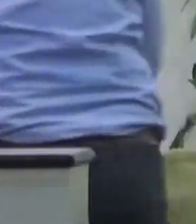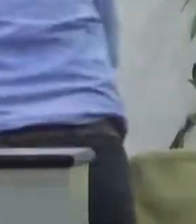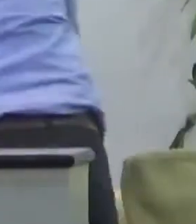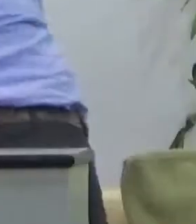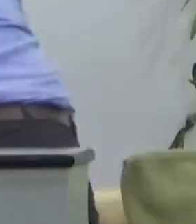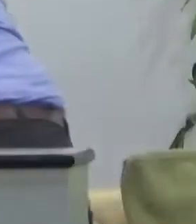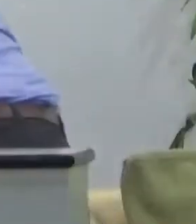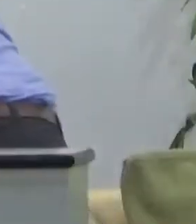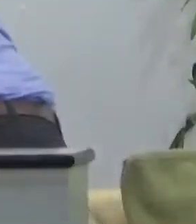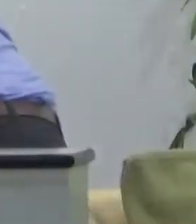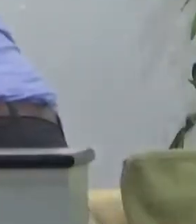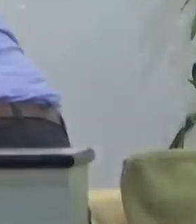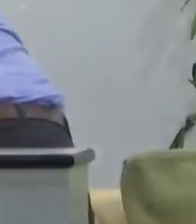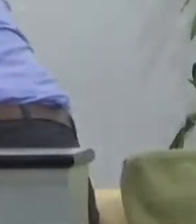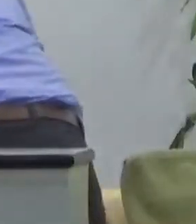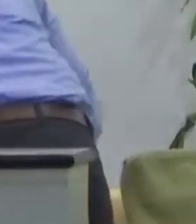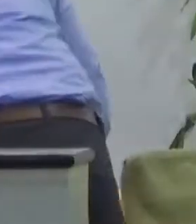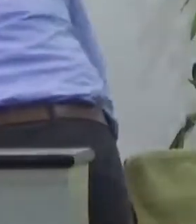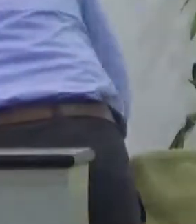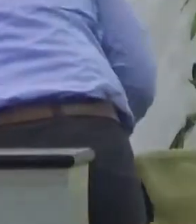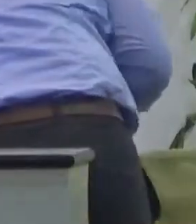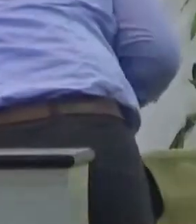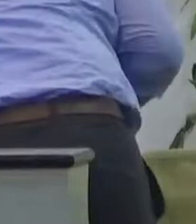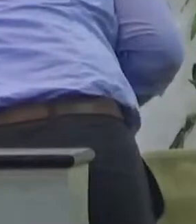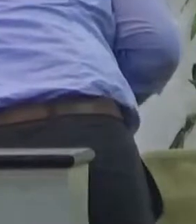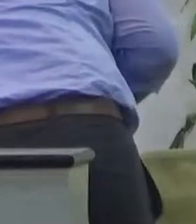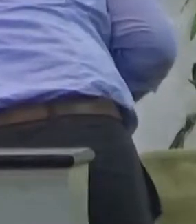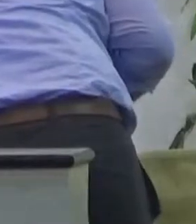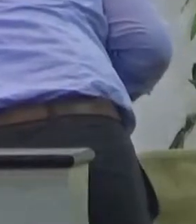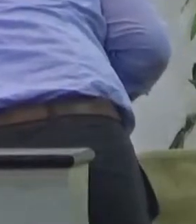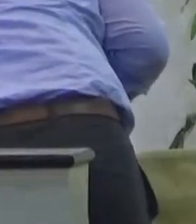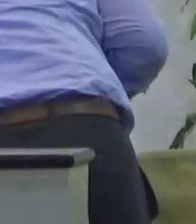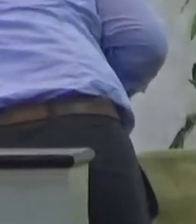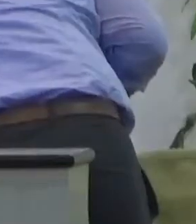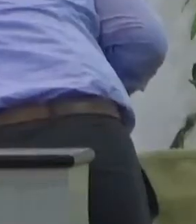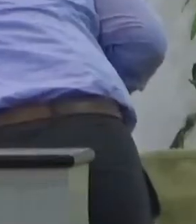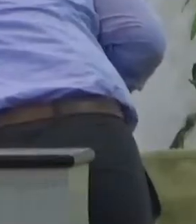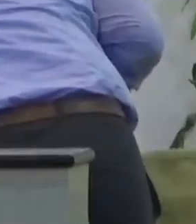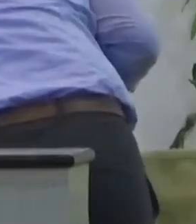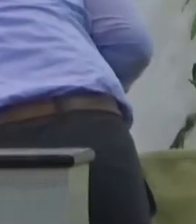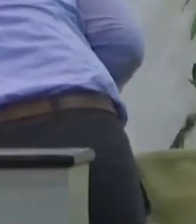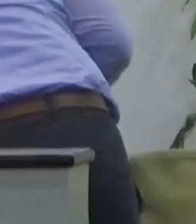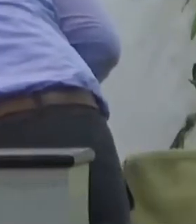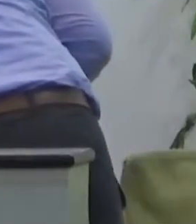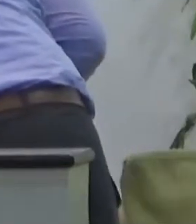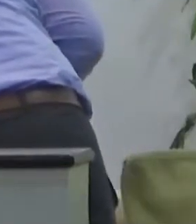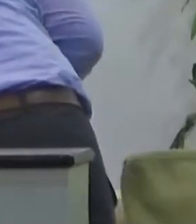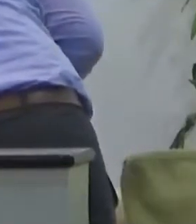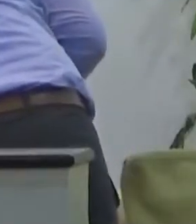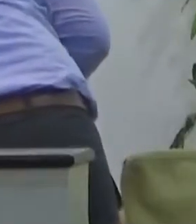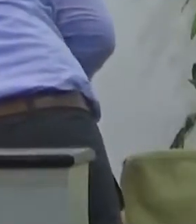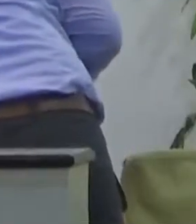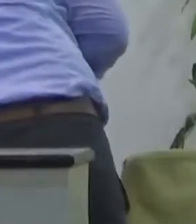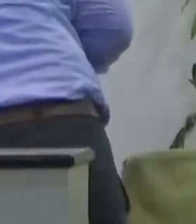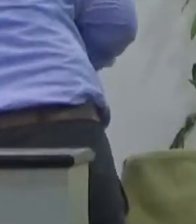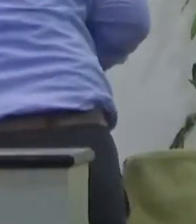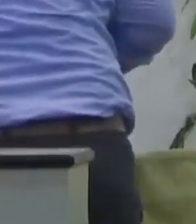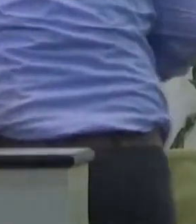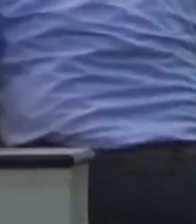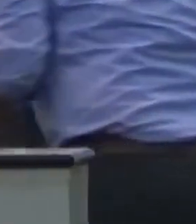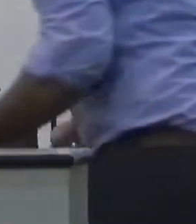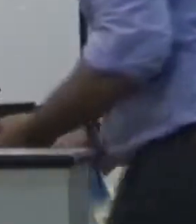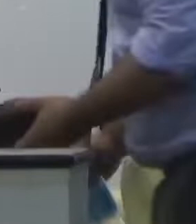Thank you so much, Pastor. It's a privilege and a joy for me to be here. This is